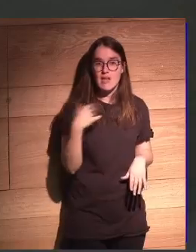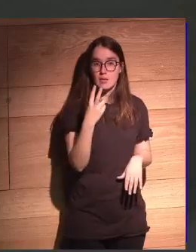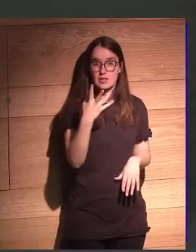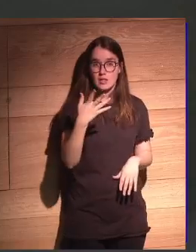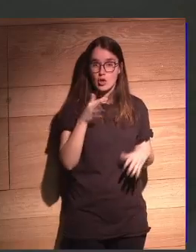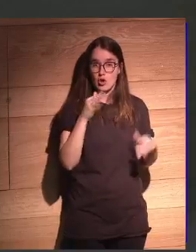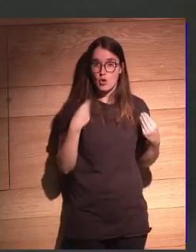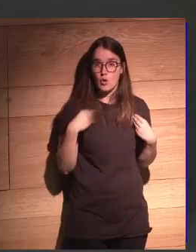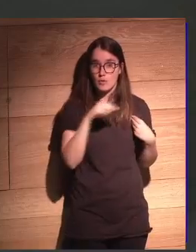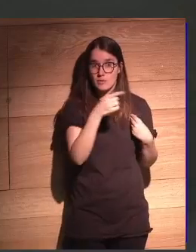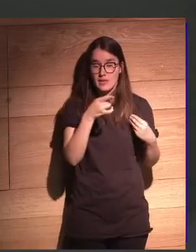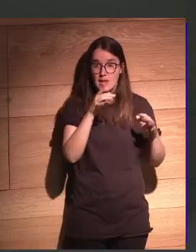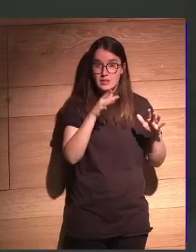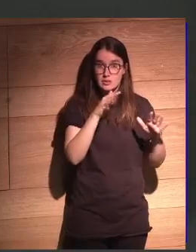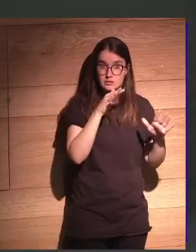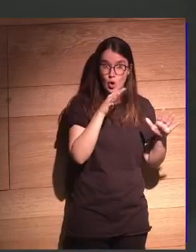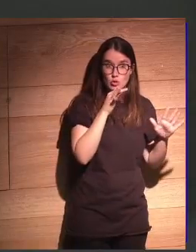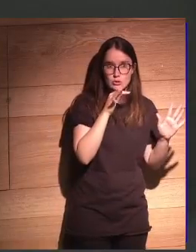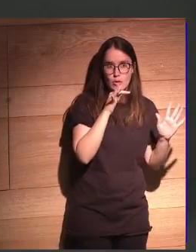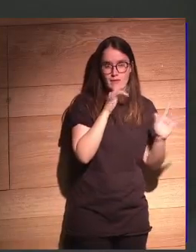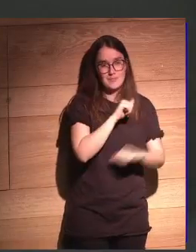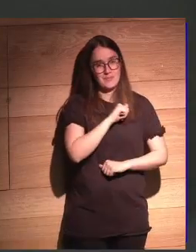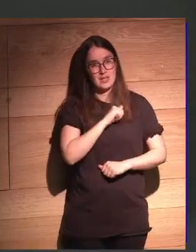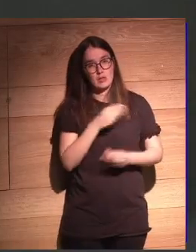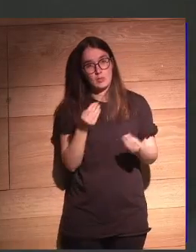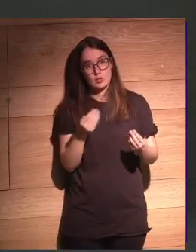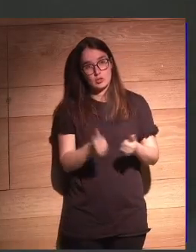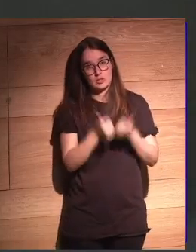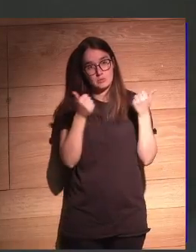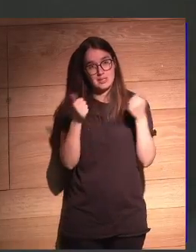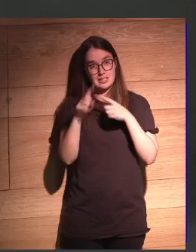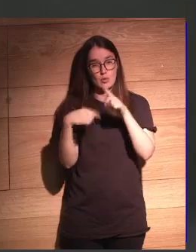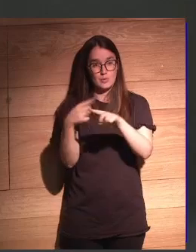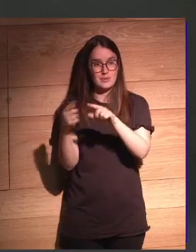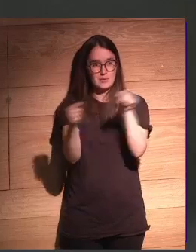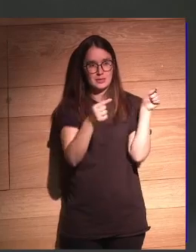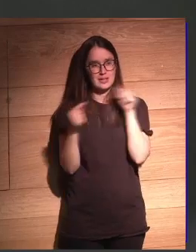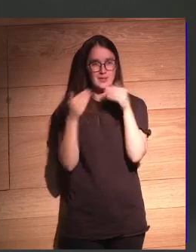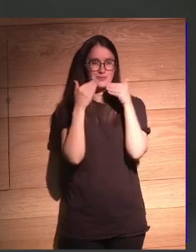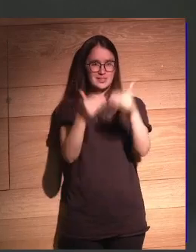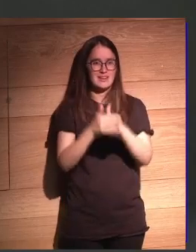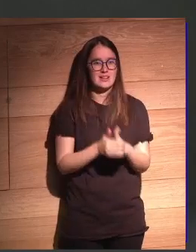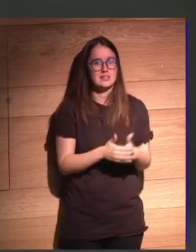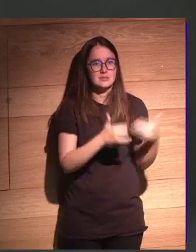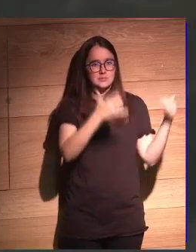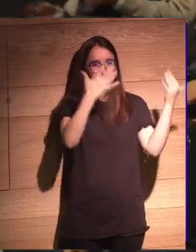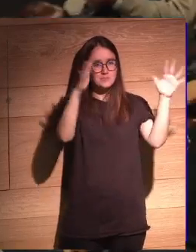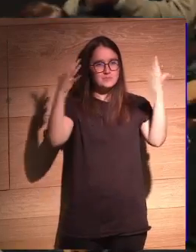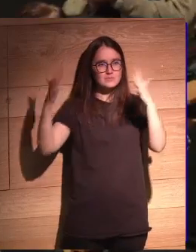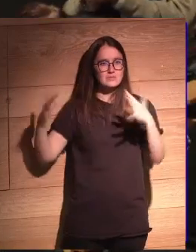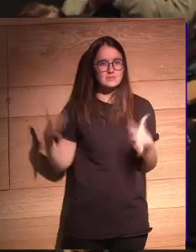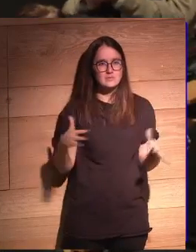3 years. We have been asking them for this information for 3 years, and they have acknowledged finally that it was only